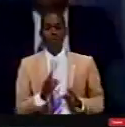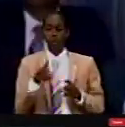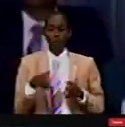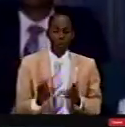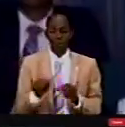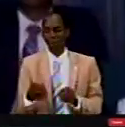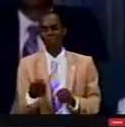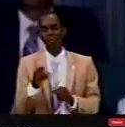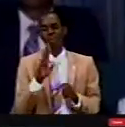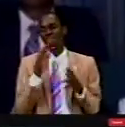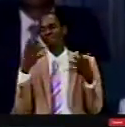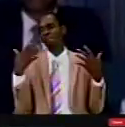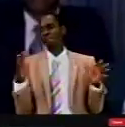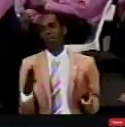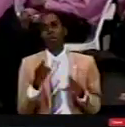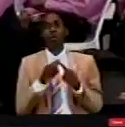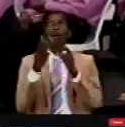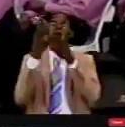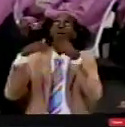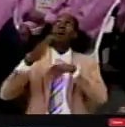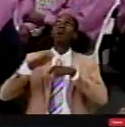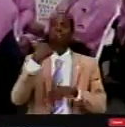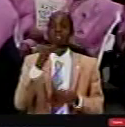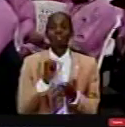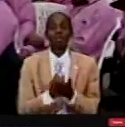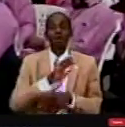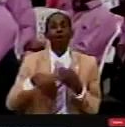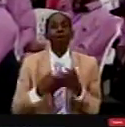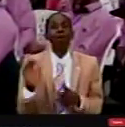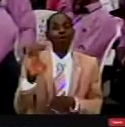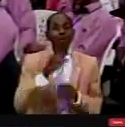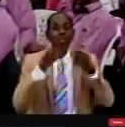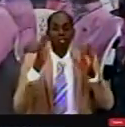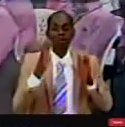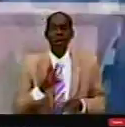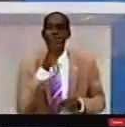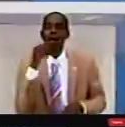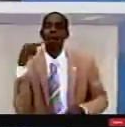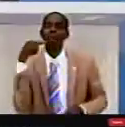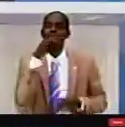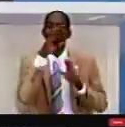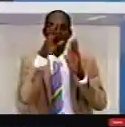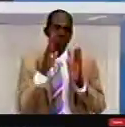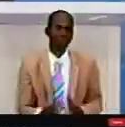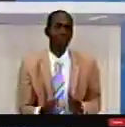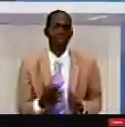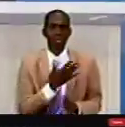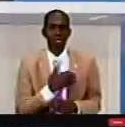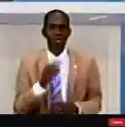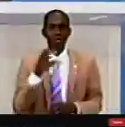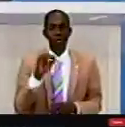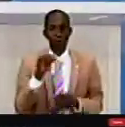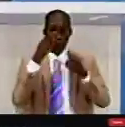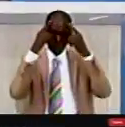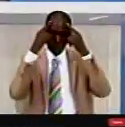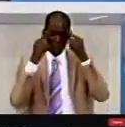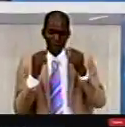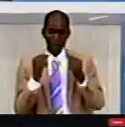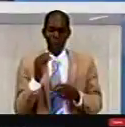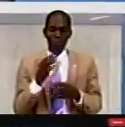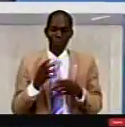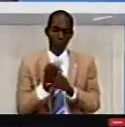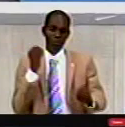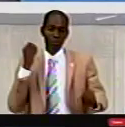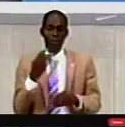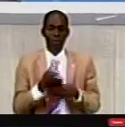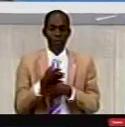says on your enemies are liars and so we'll see stretch the Lord and the Sea patage and the children of